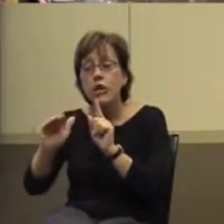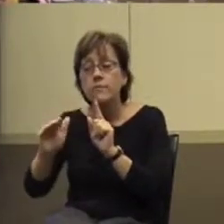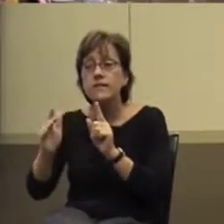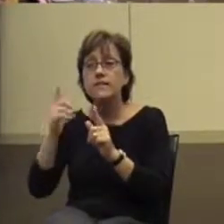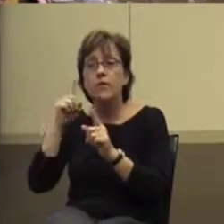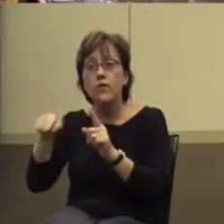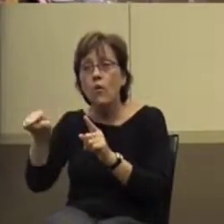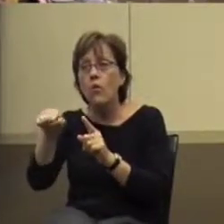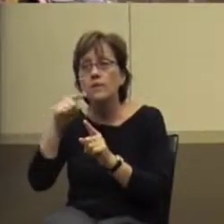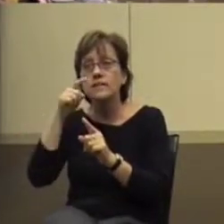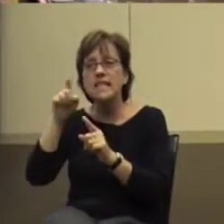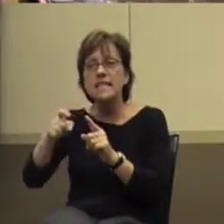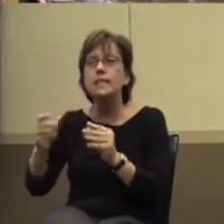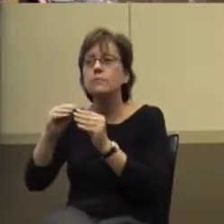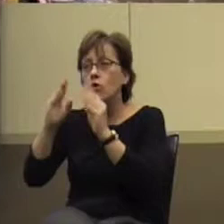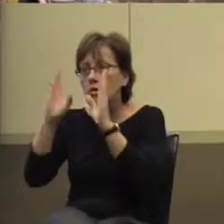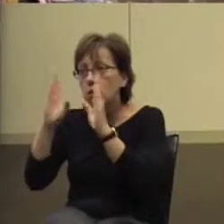need more,